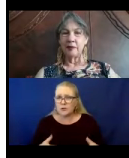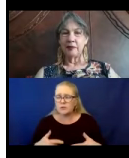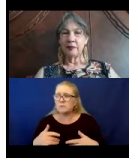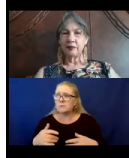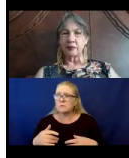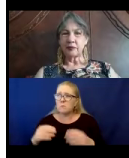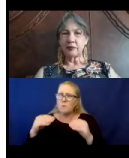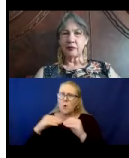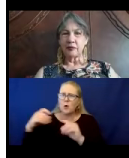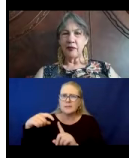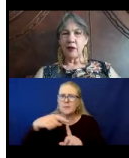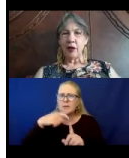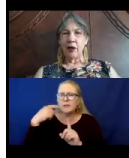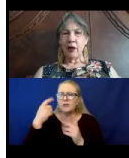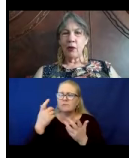dementia.